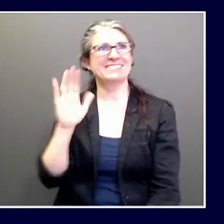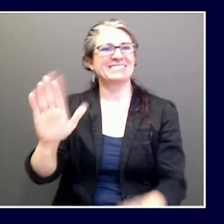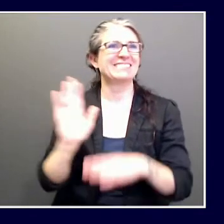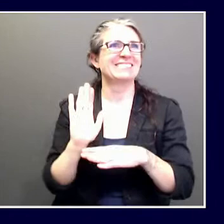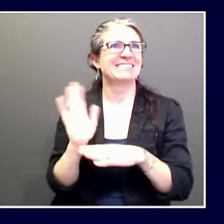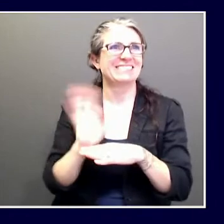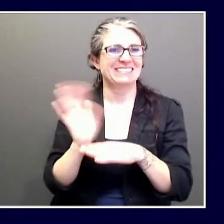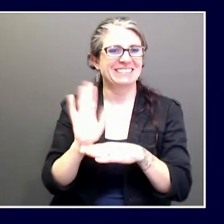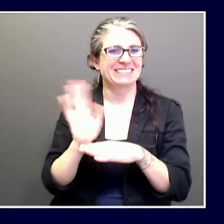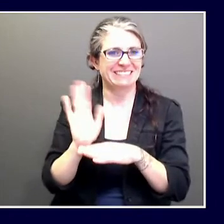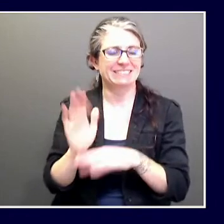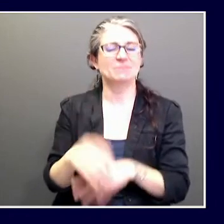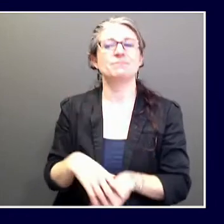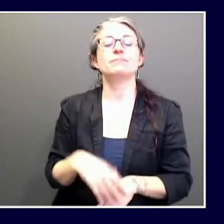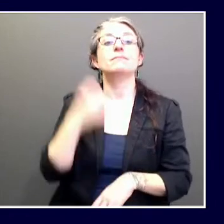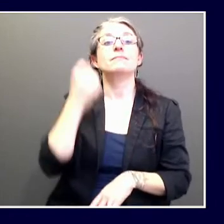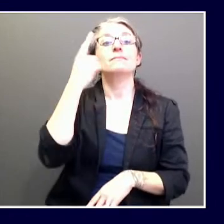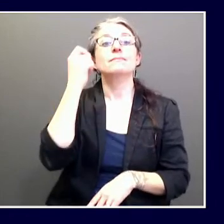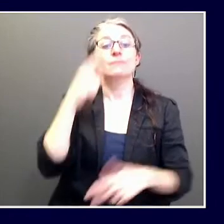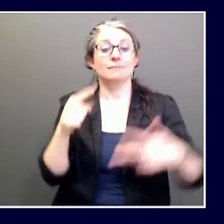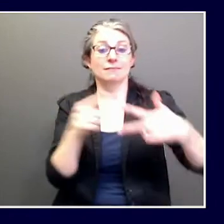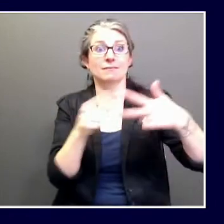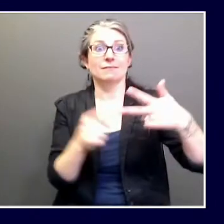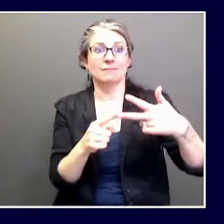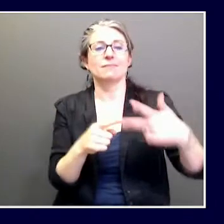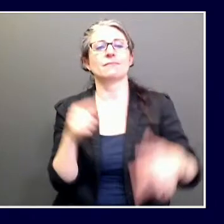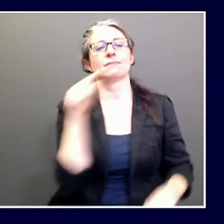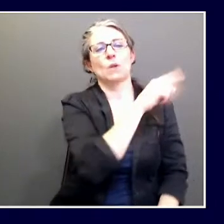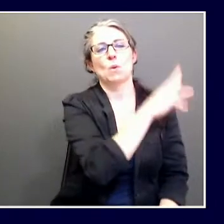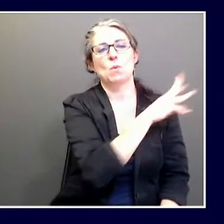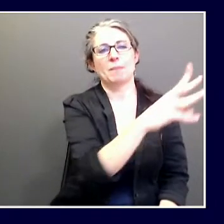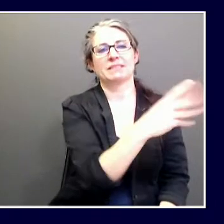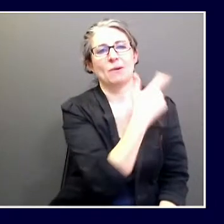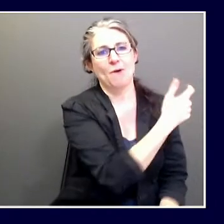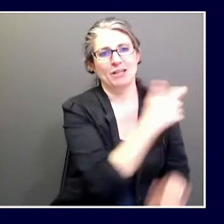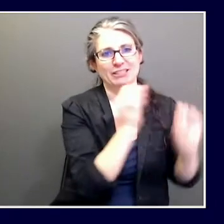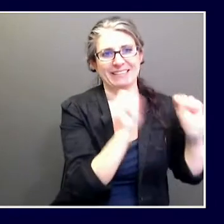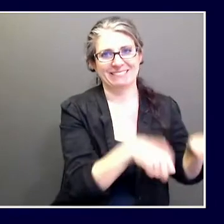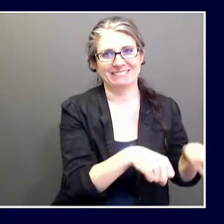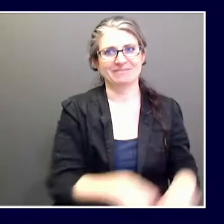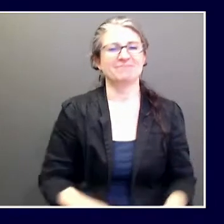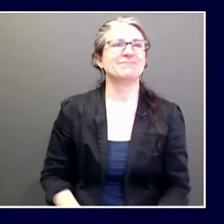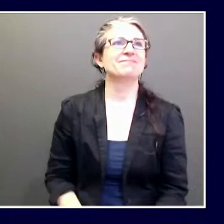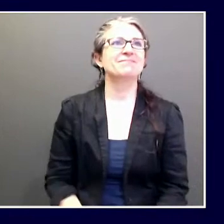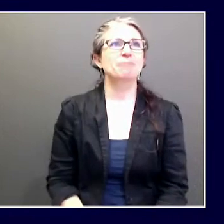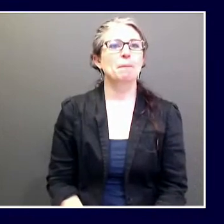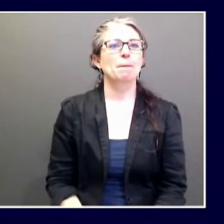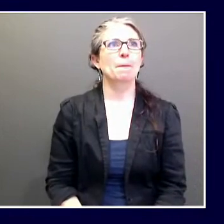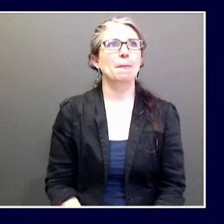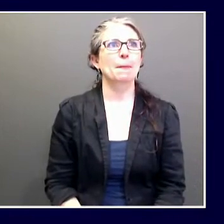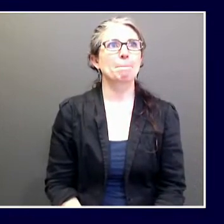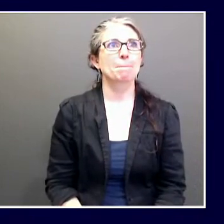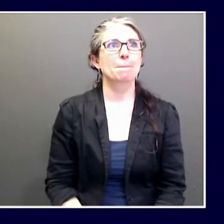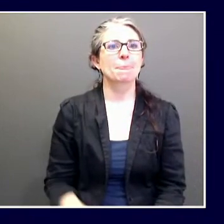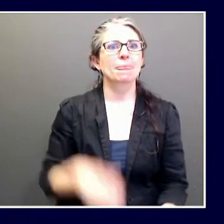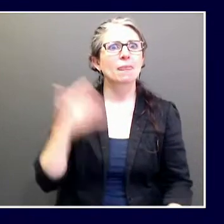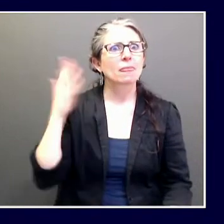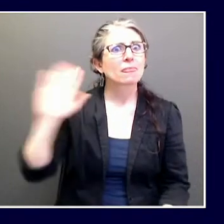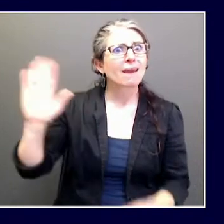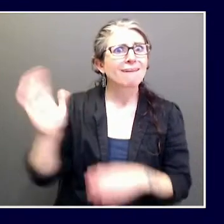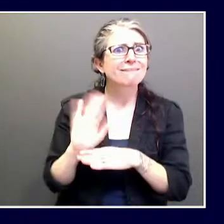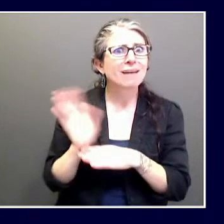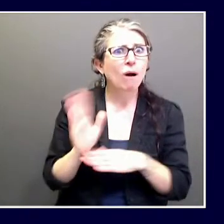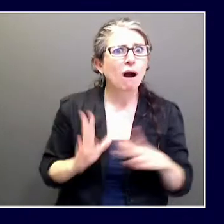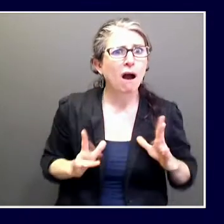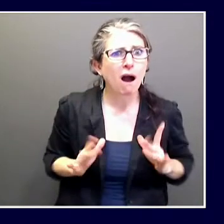Congratulations to the winners of Maine's COVID-19 Kids Vaccination Video Contest. They display creativity, conviction,